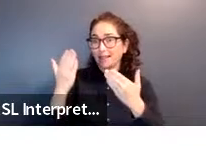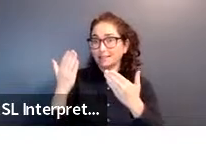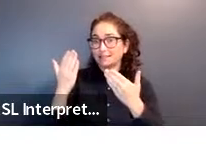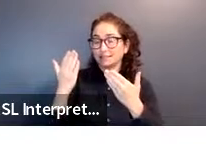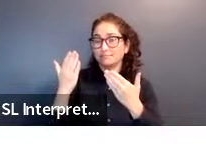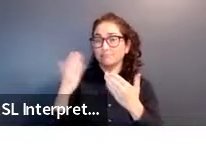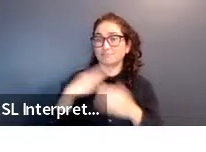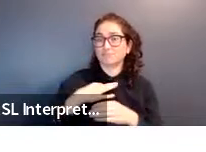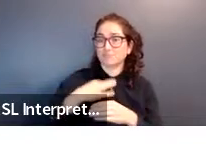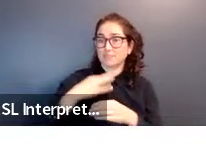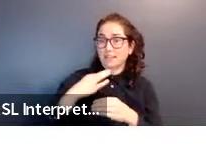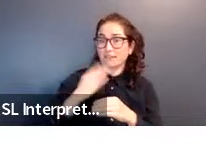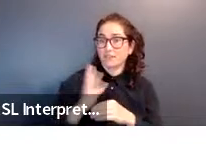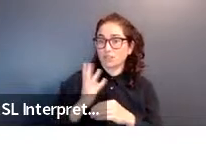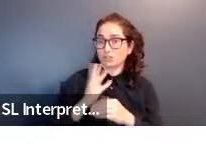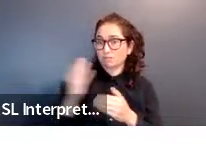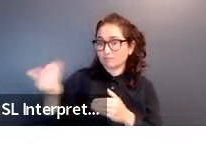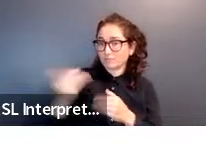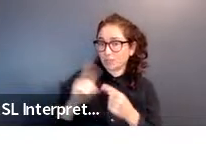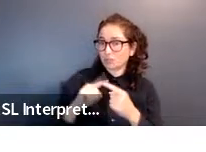to invite to say a few words.